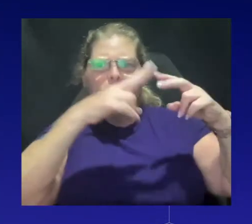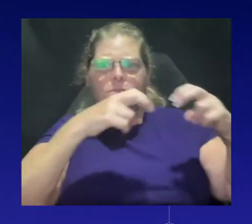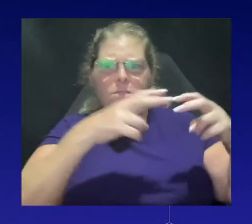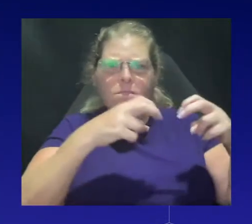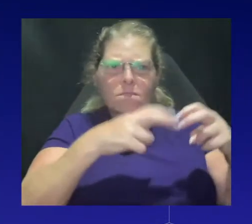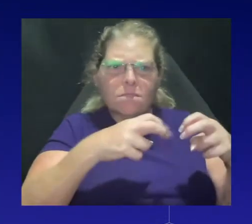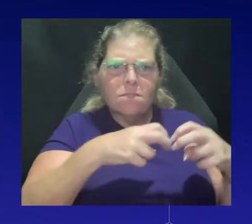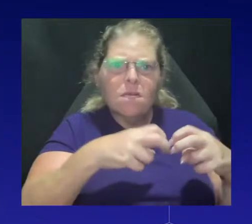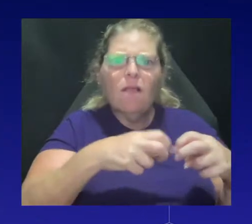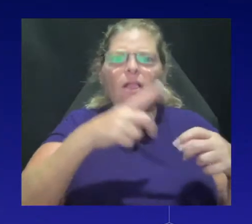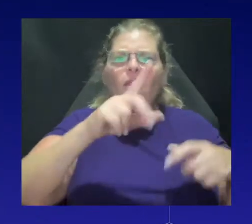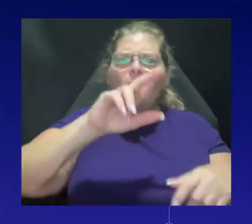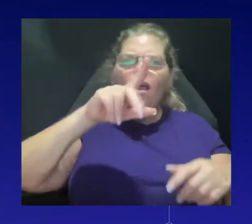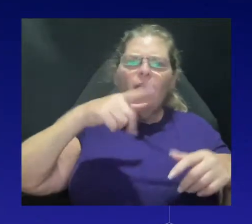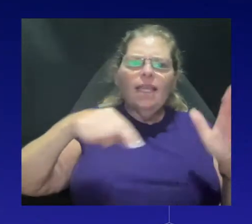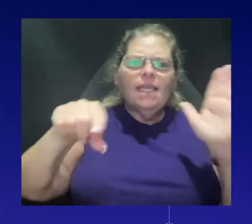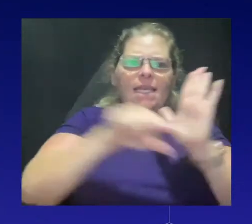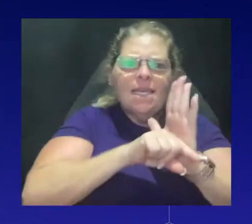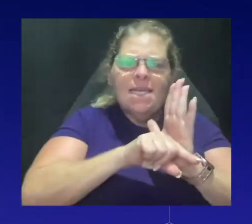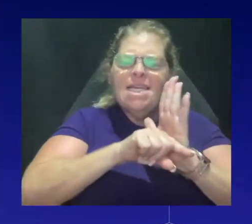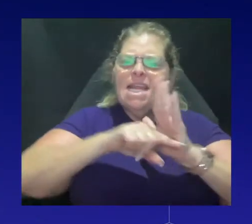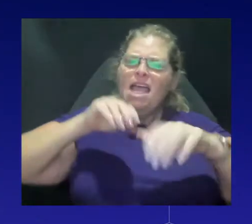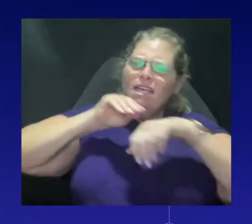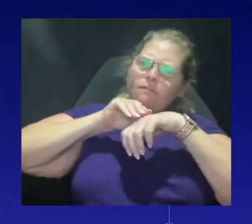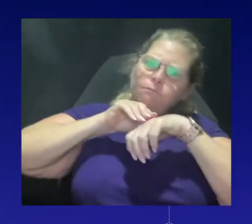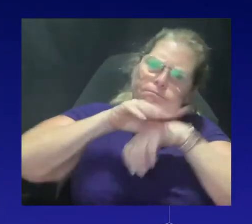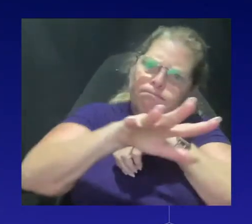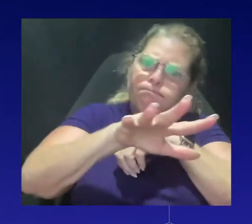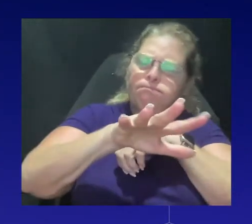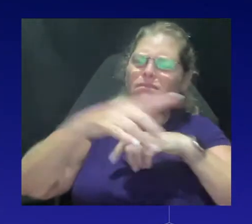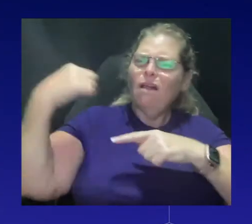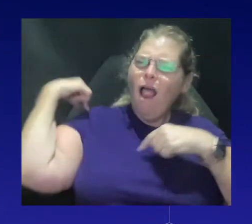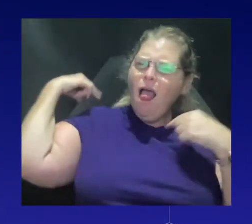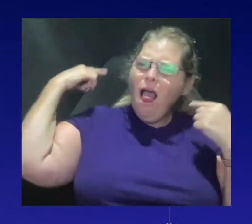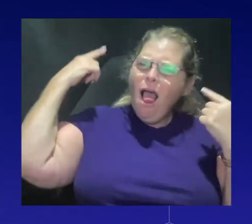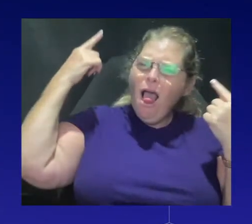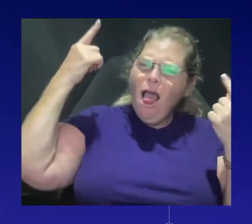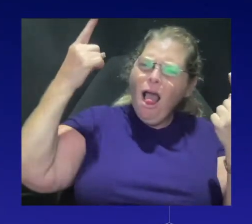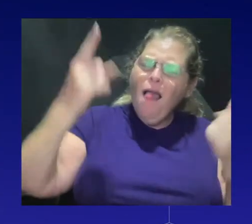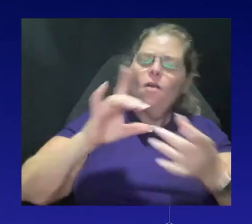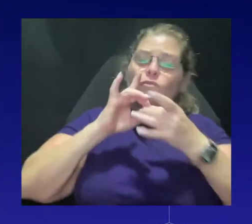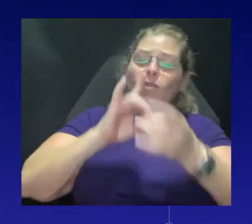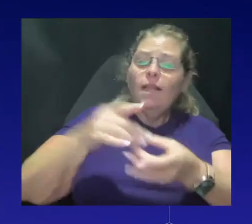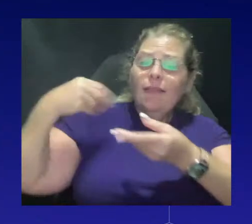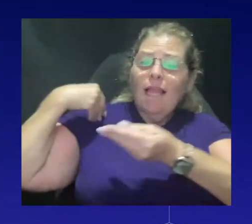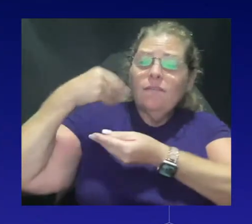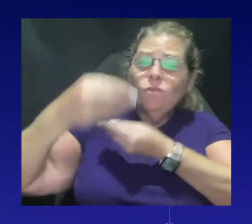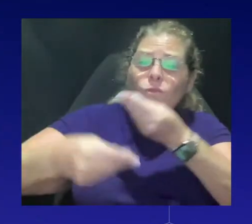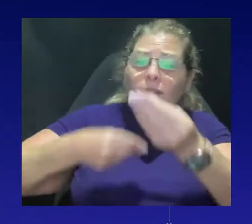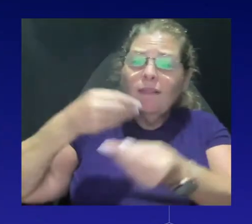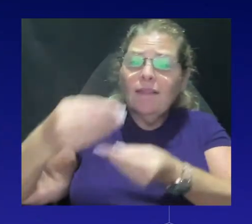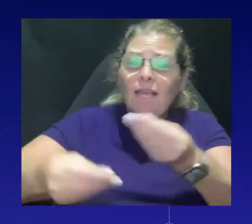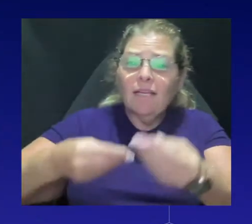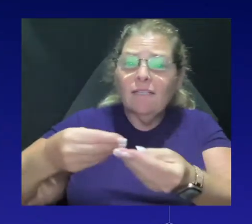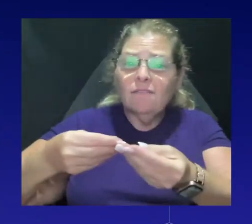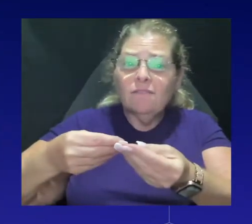externalities associated over time with legacy, as it goes from the